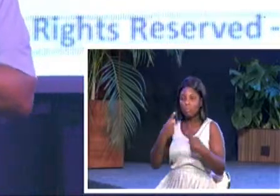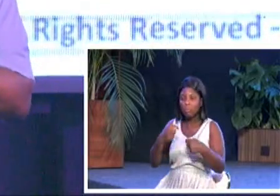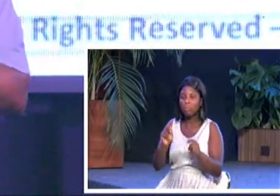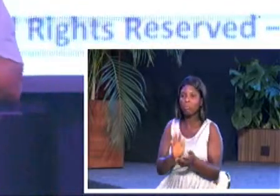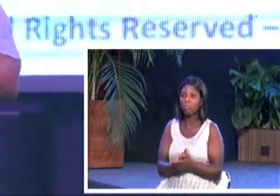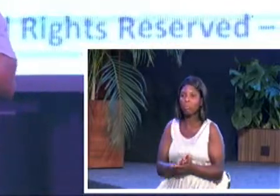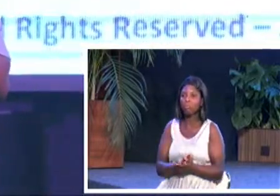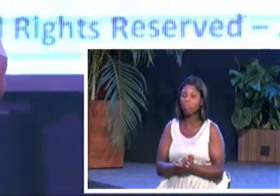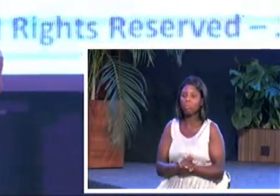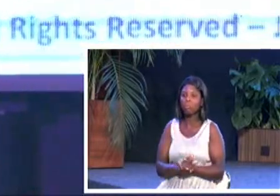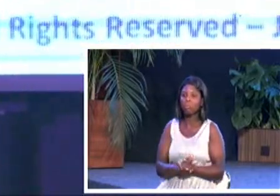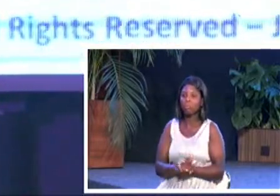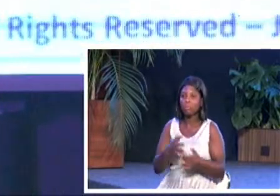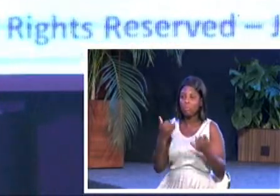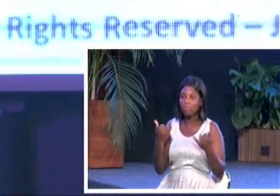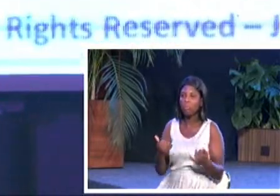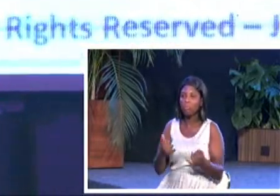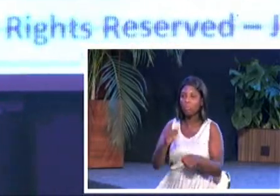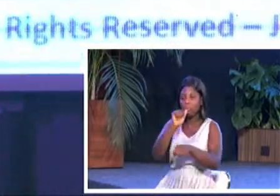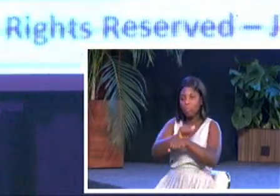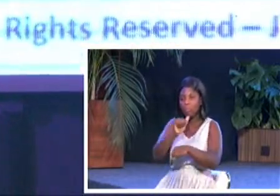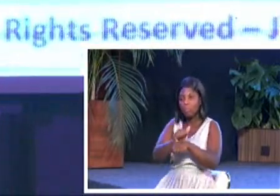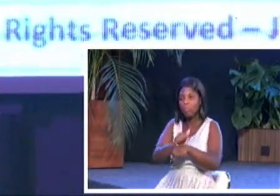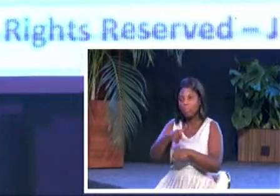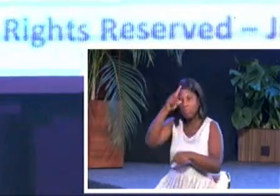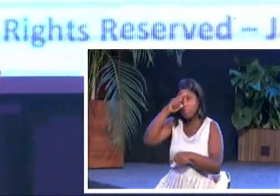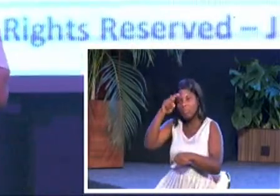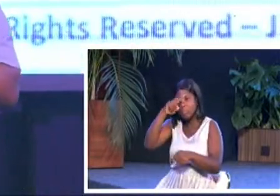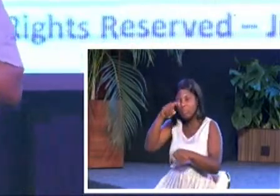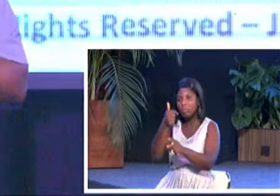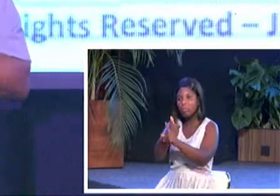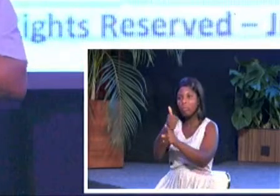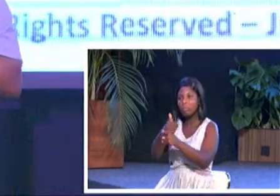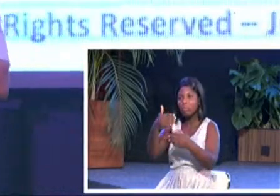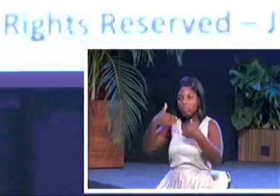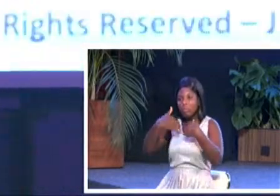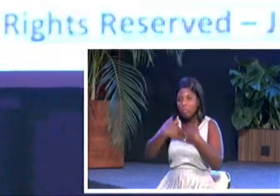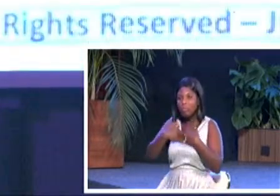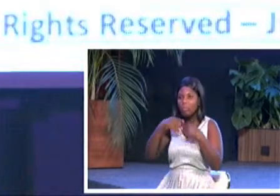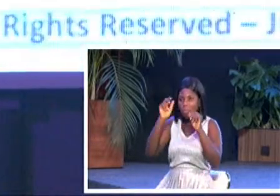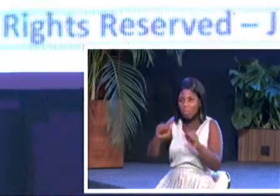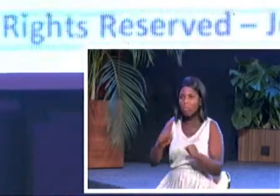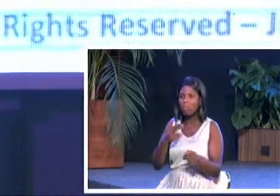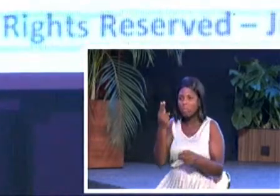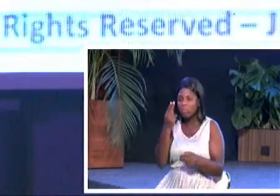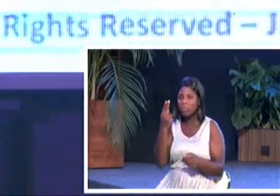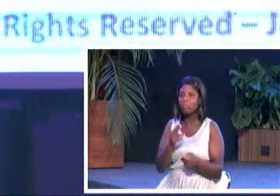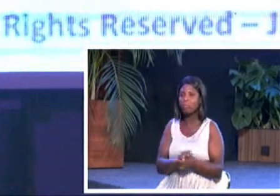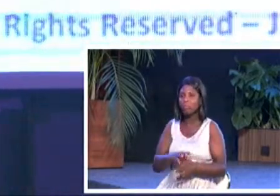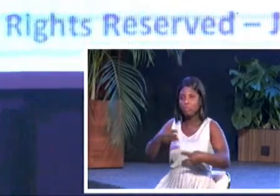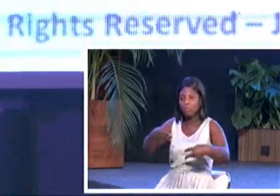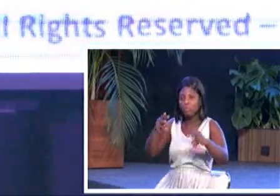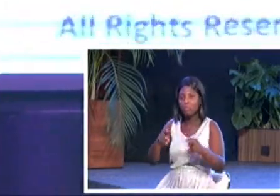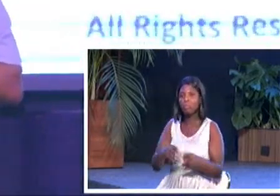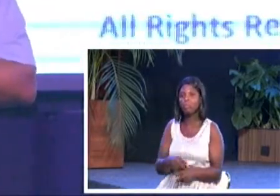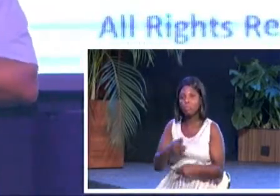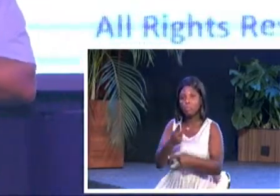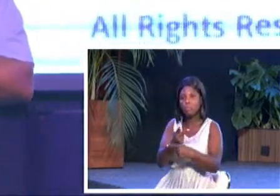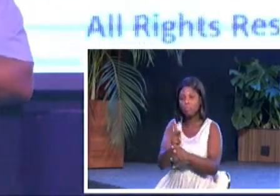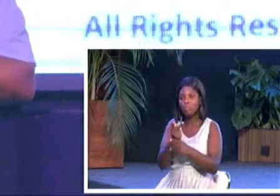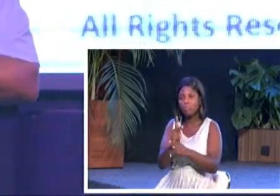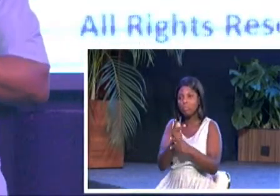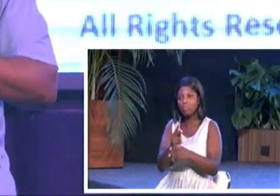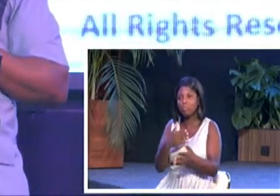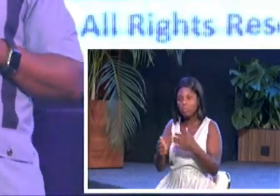the working knowledge, you will get that. Then if you want to get certified, you can go and do the industry-specific requirements. So